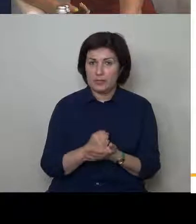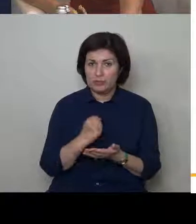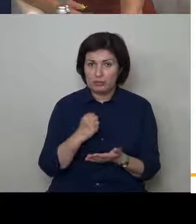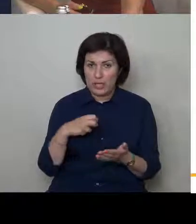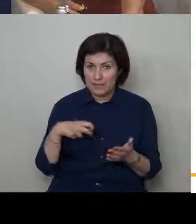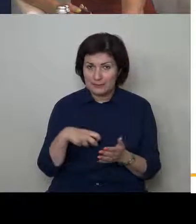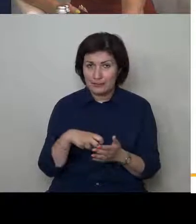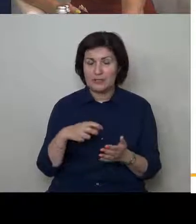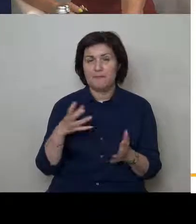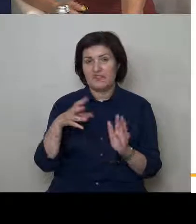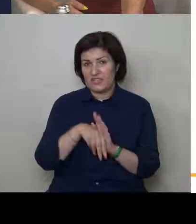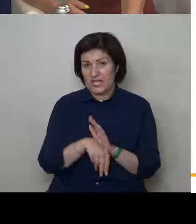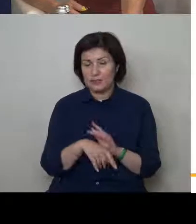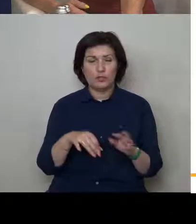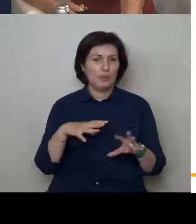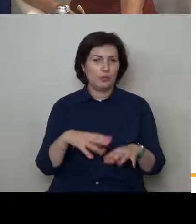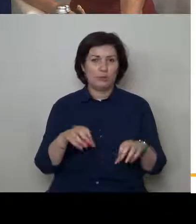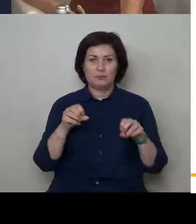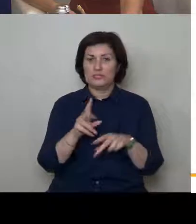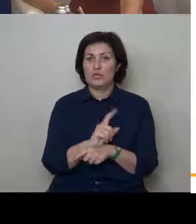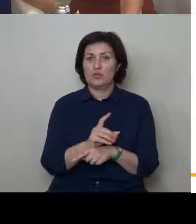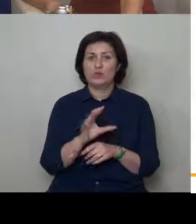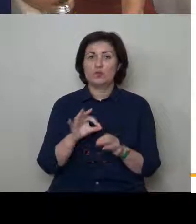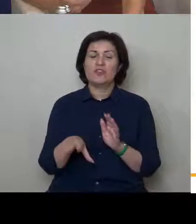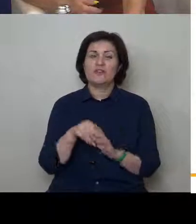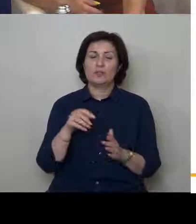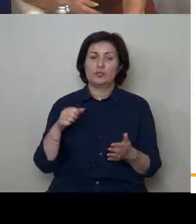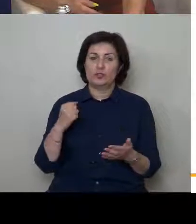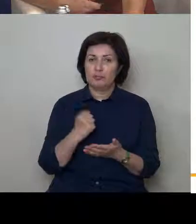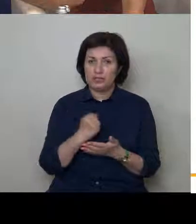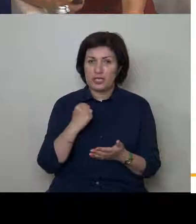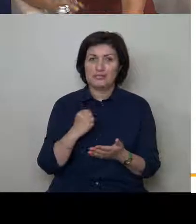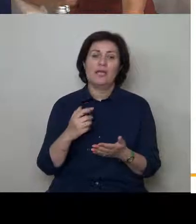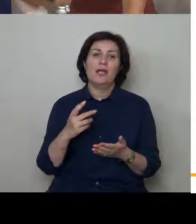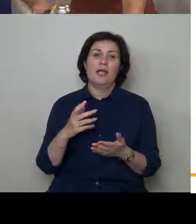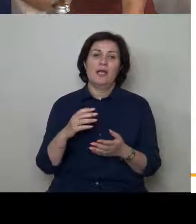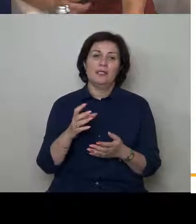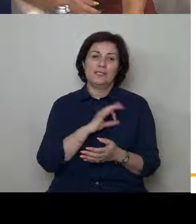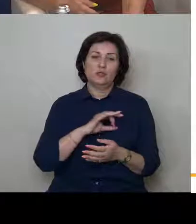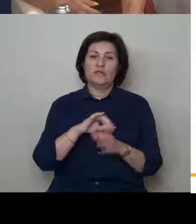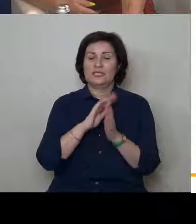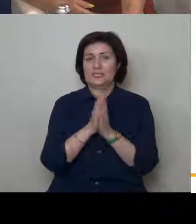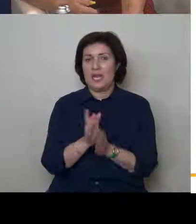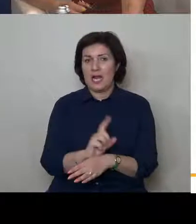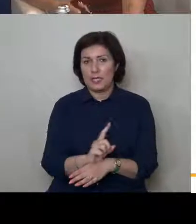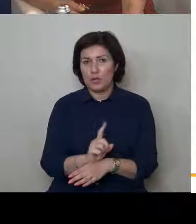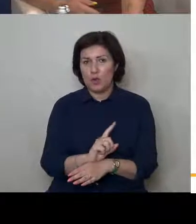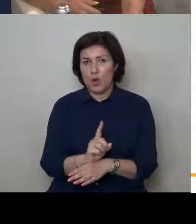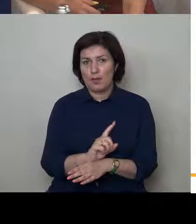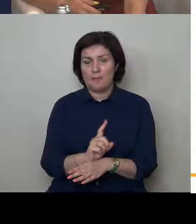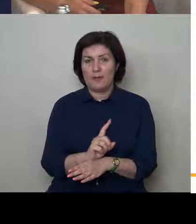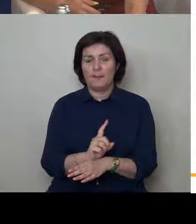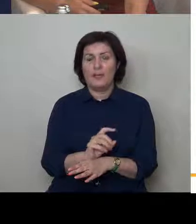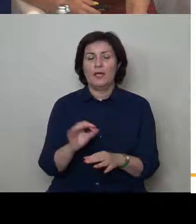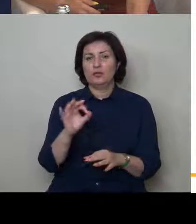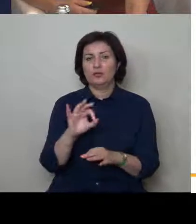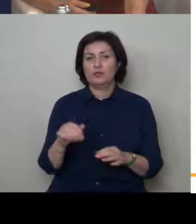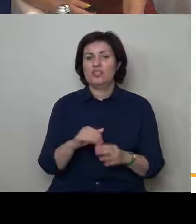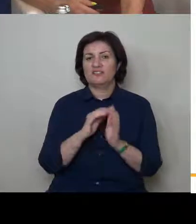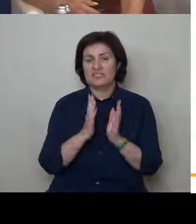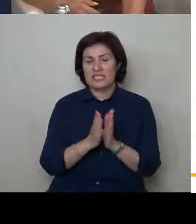Stealing the stamp, for example, it is now part of this article because it was not in the